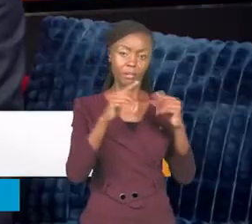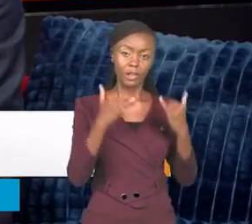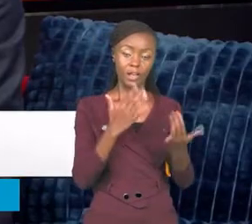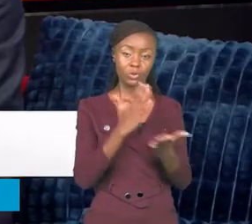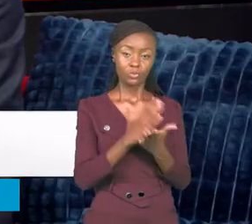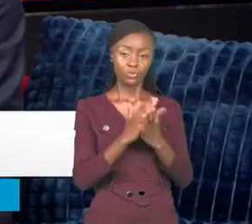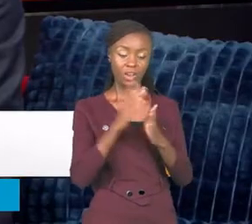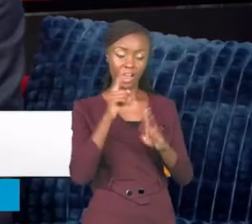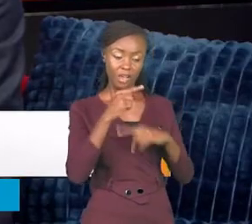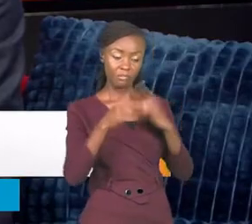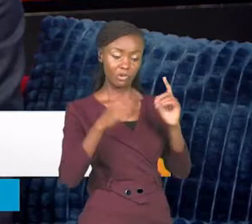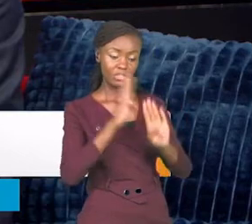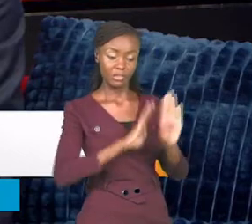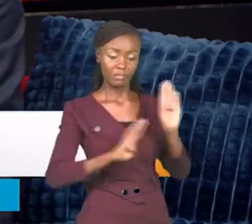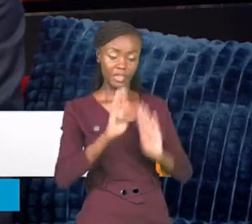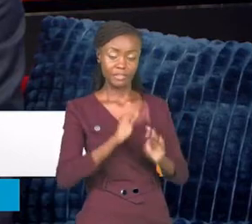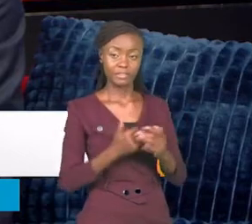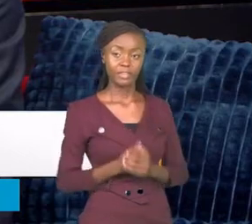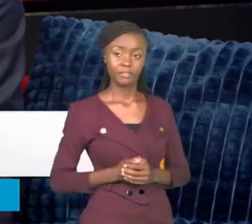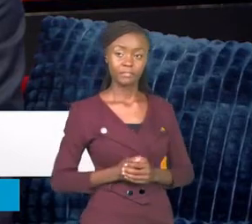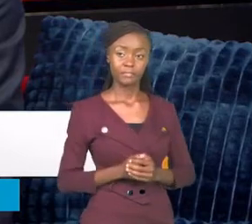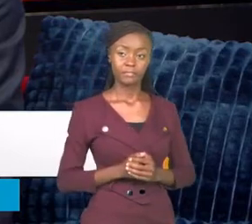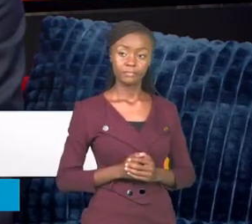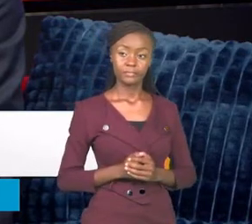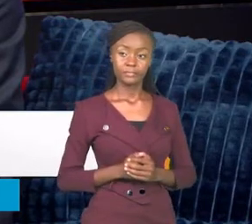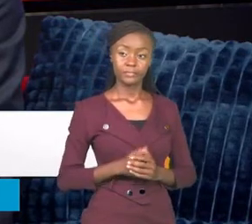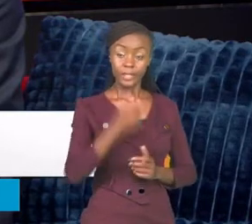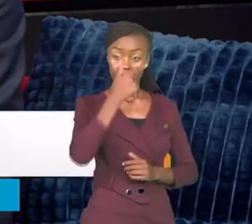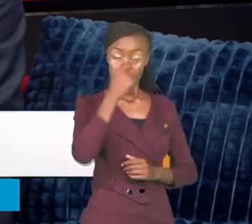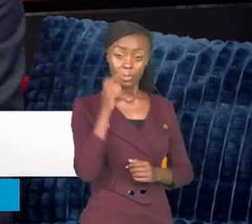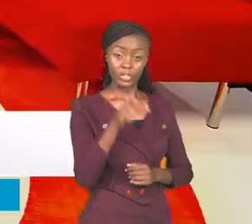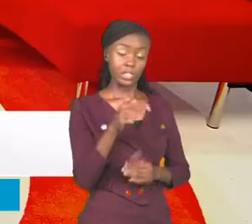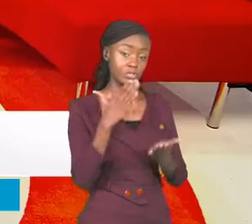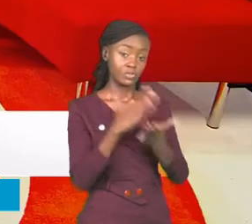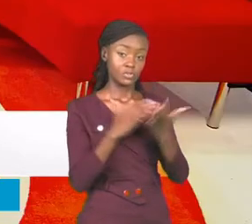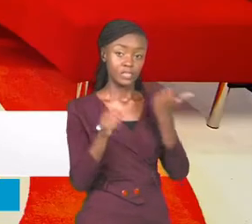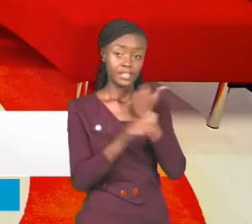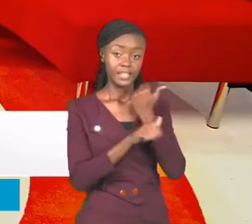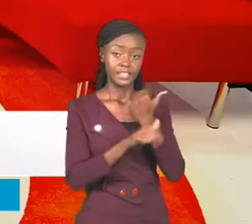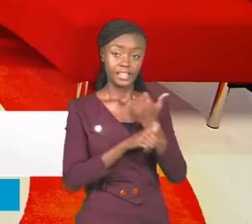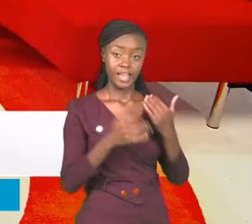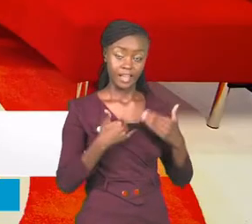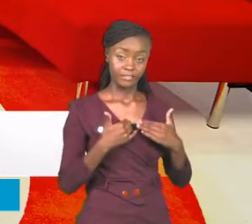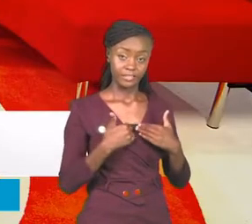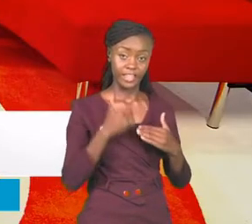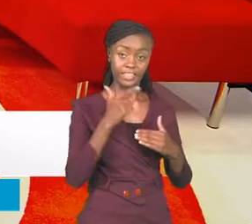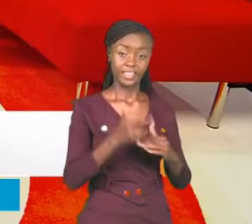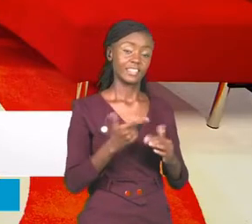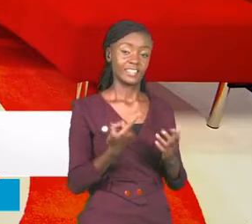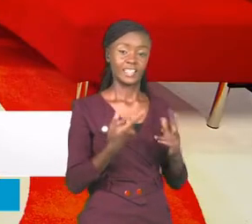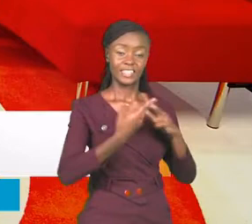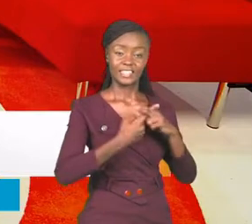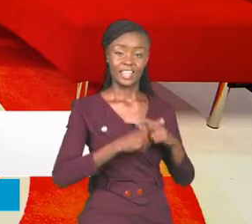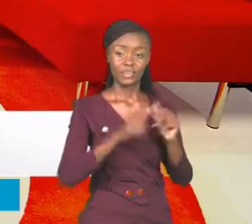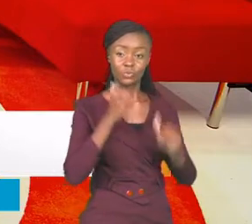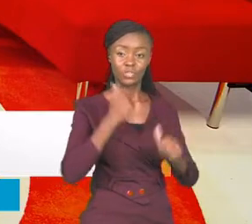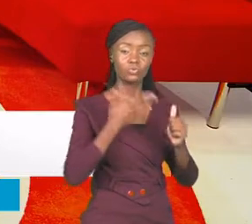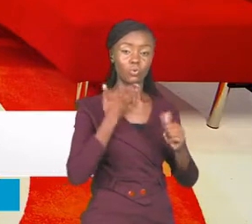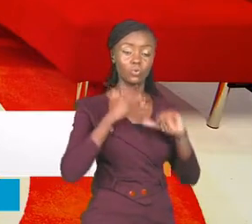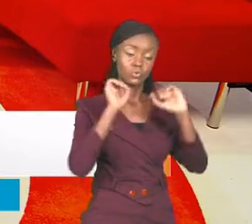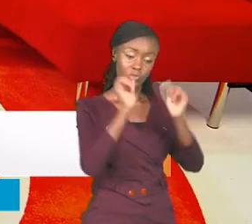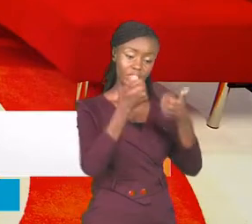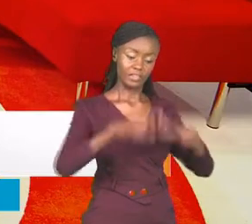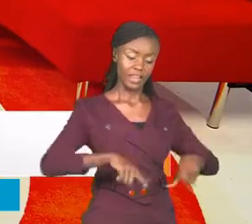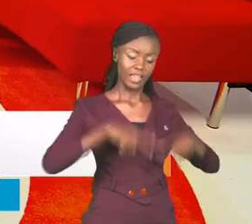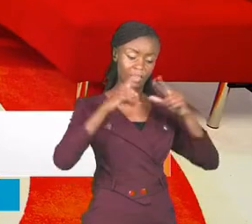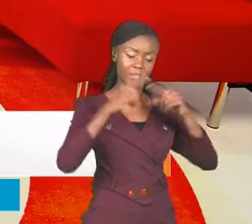matter of behavior. Mm-hmm. This is risky. This is an initiative that is trying to save a life. Then